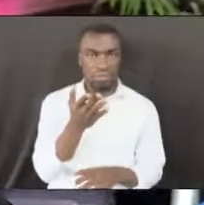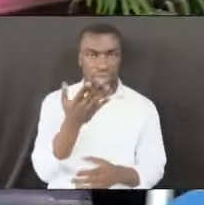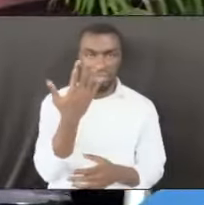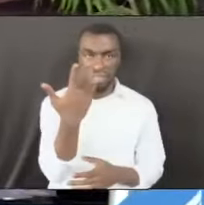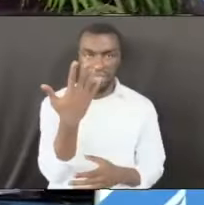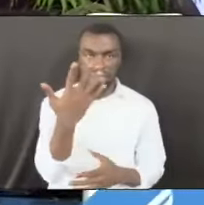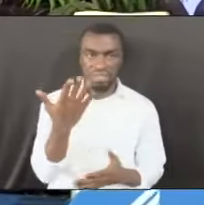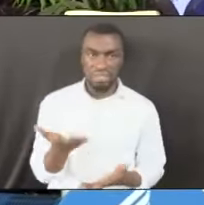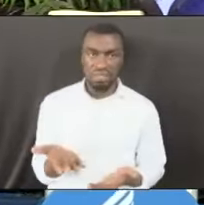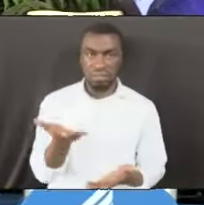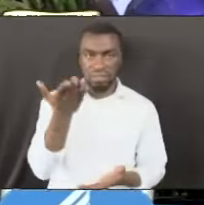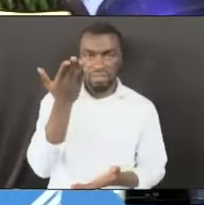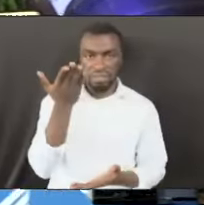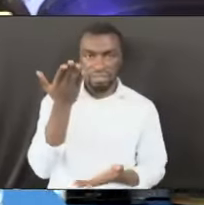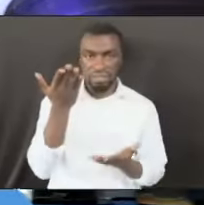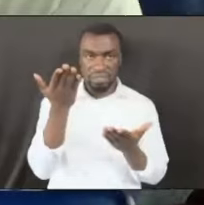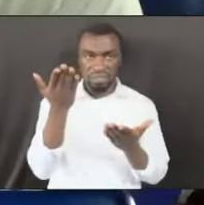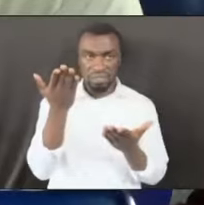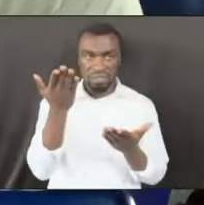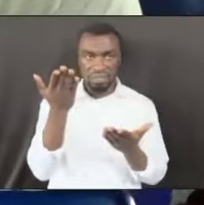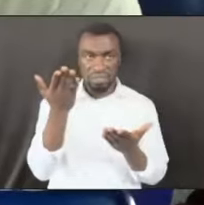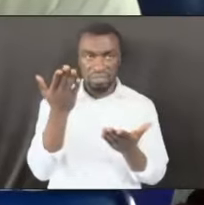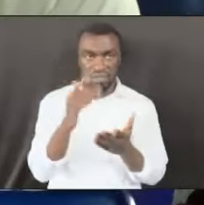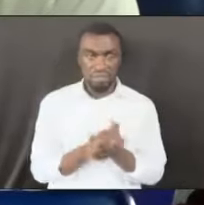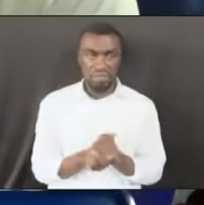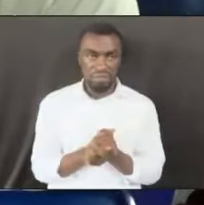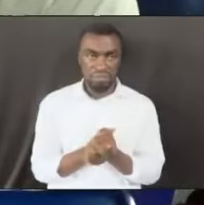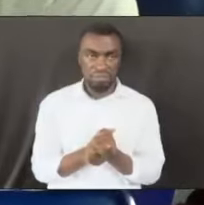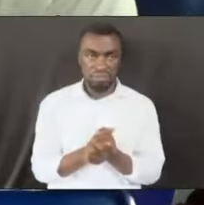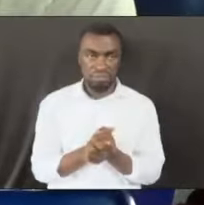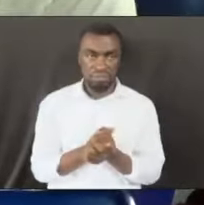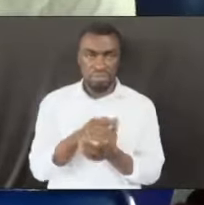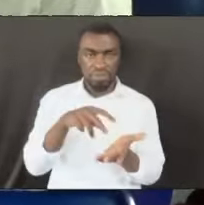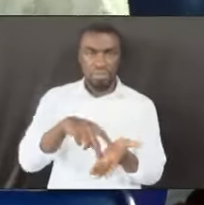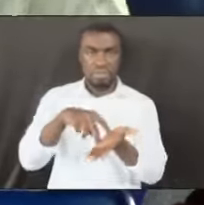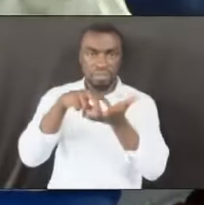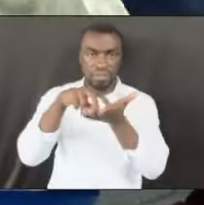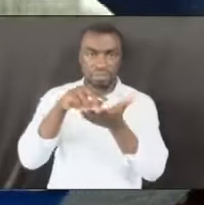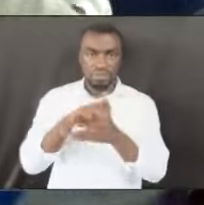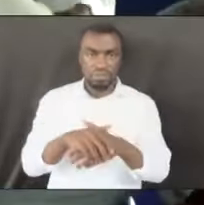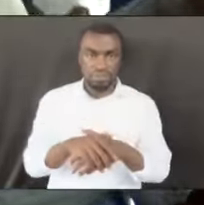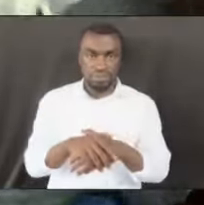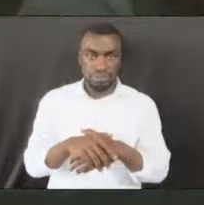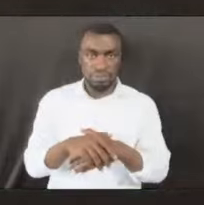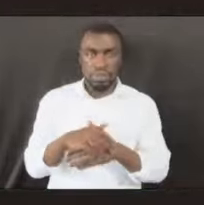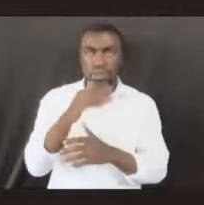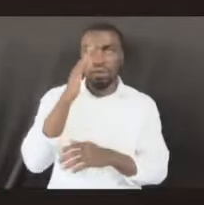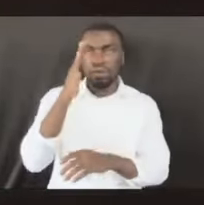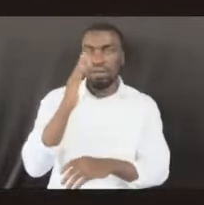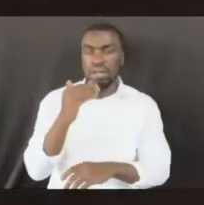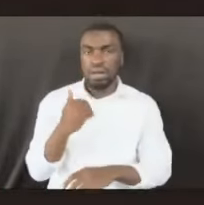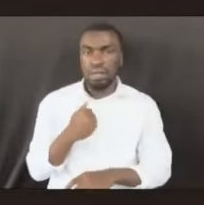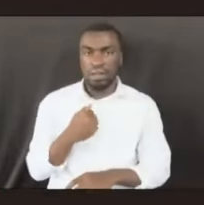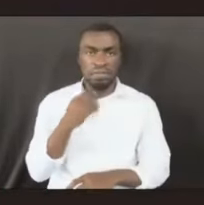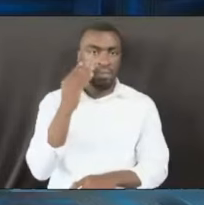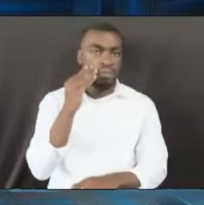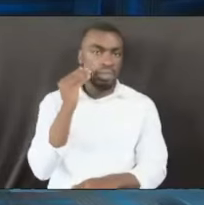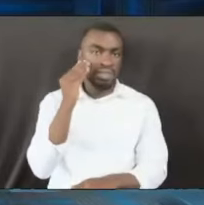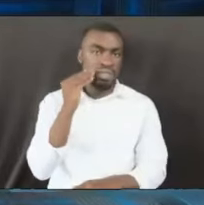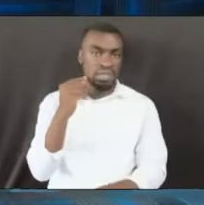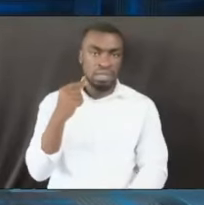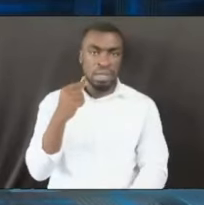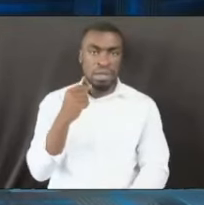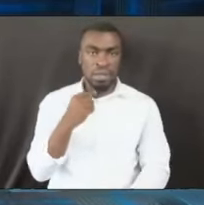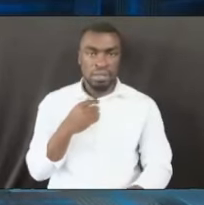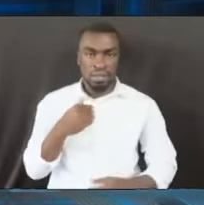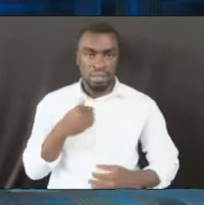you. I will even ask that you stand. Me, I'm already standing. I'm saying, God, have mercy on me. I want you